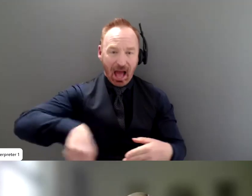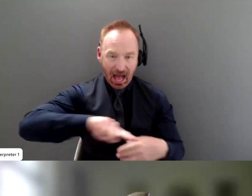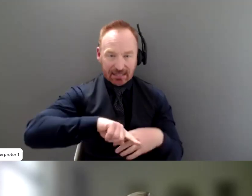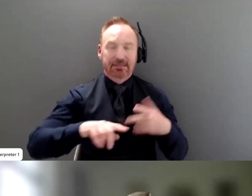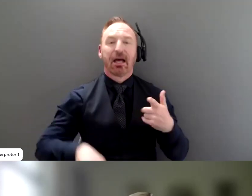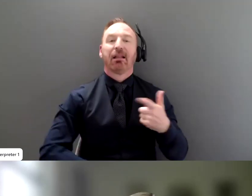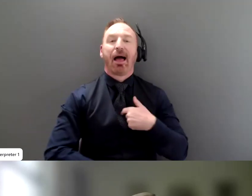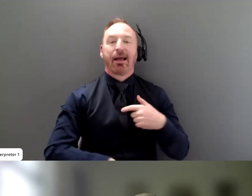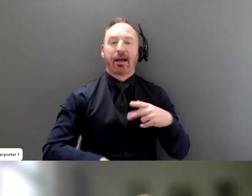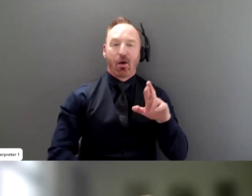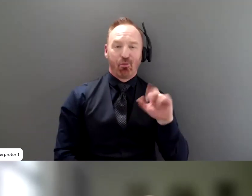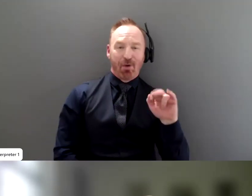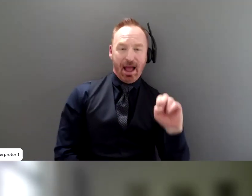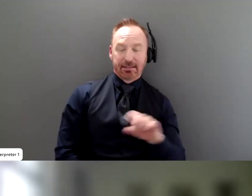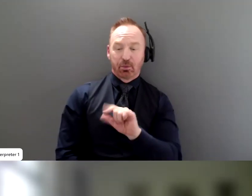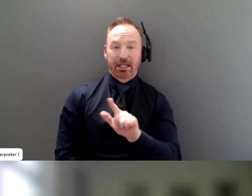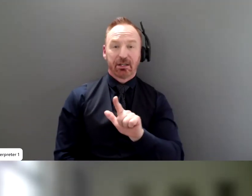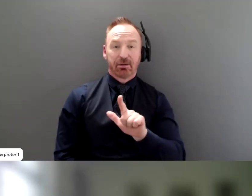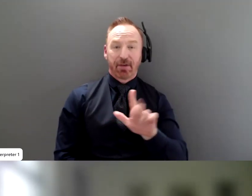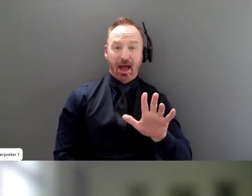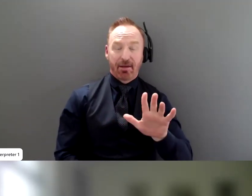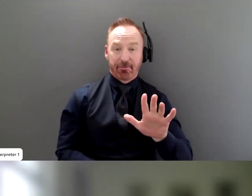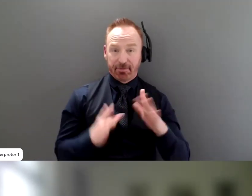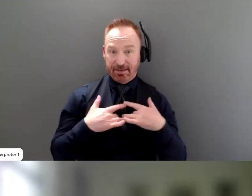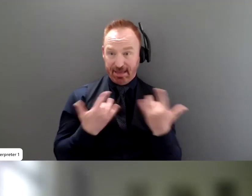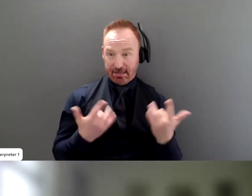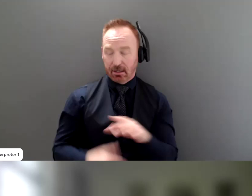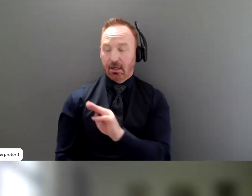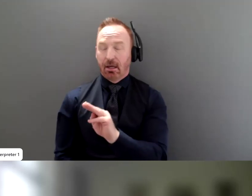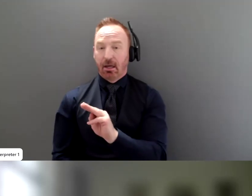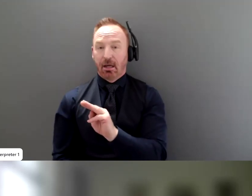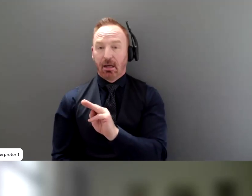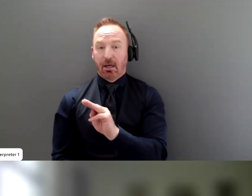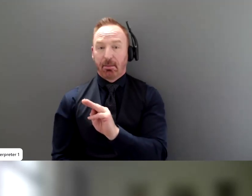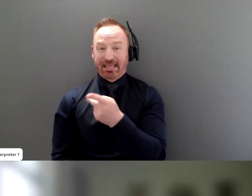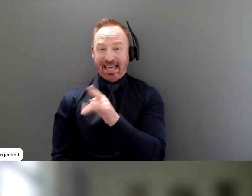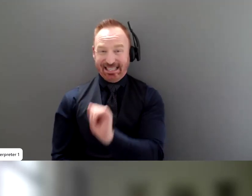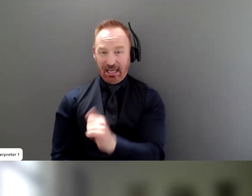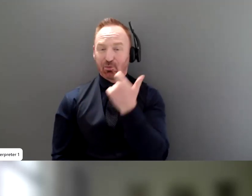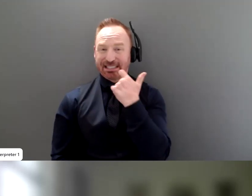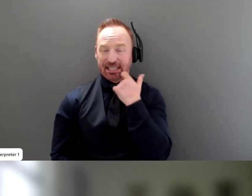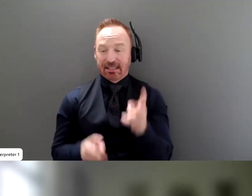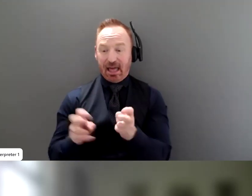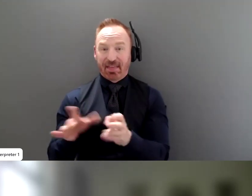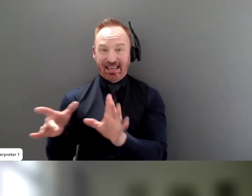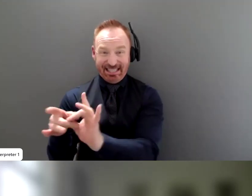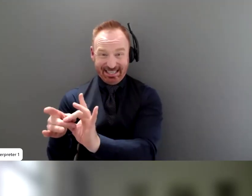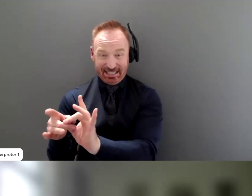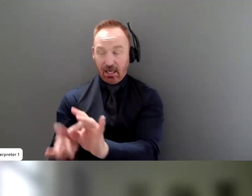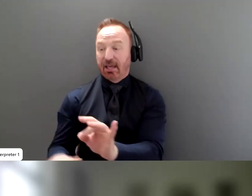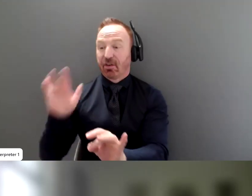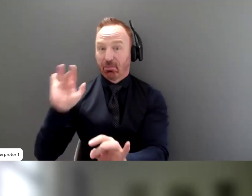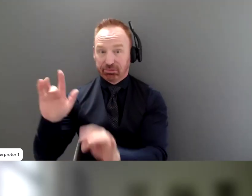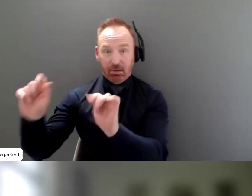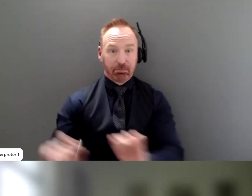just shared that link in the chat there. So if you go on there, you'll see it and you can press on it and we'll bring you to that registration form. It